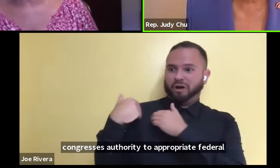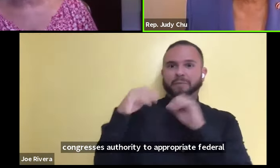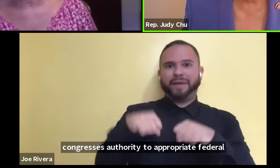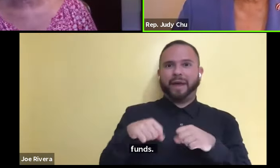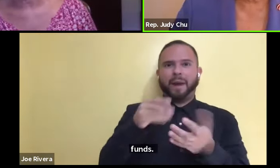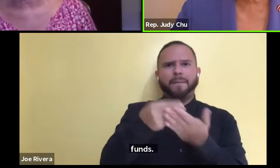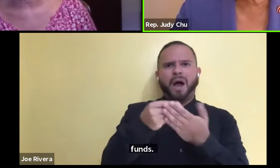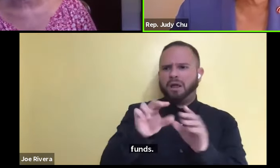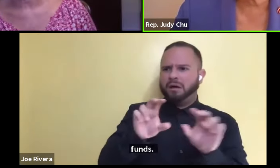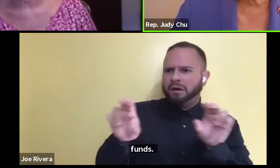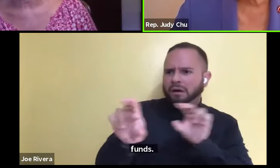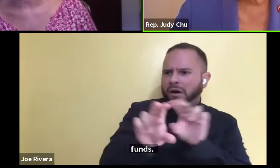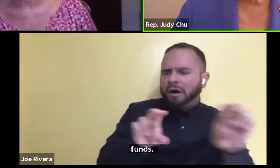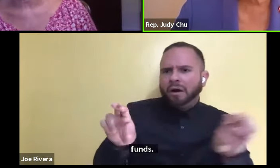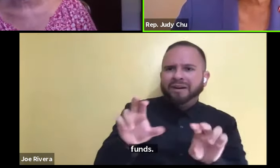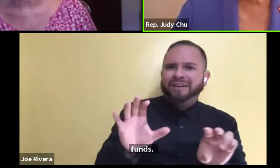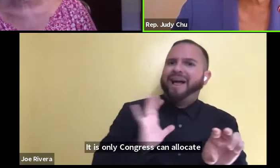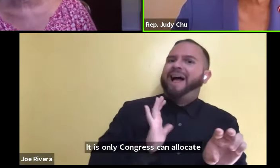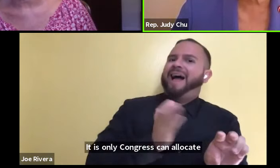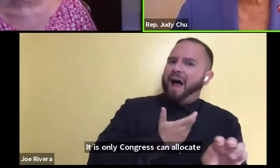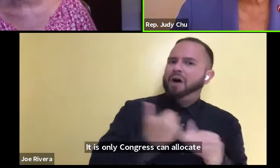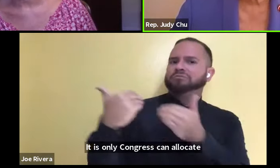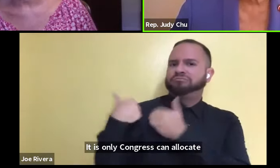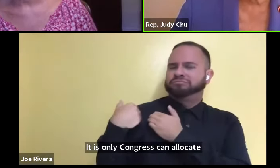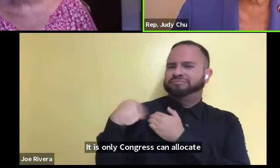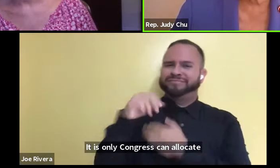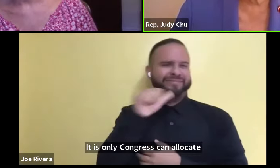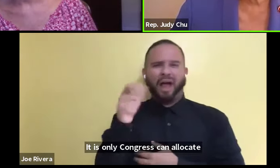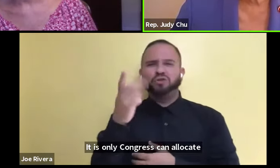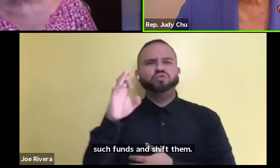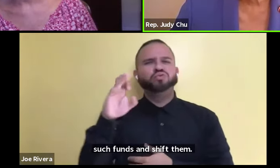them. Also, he is